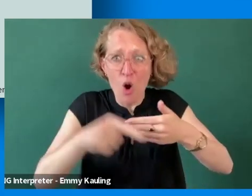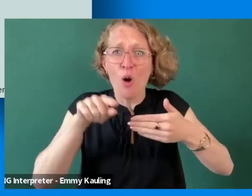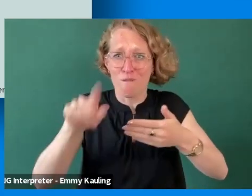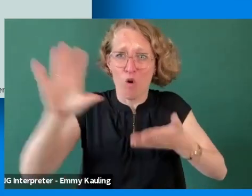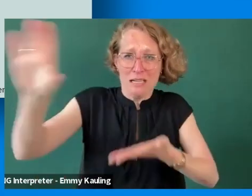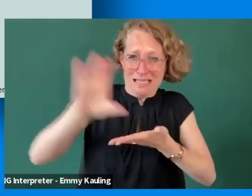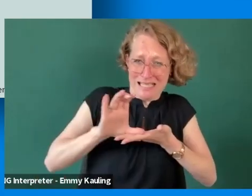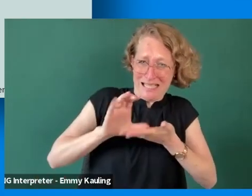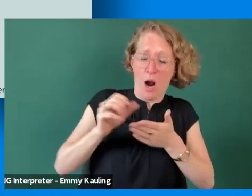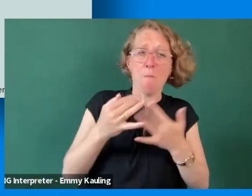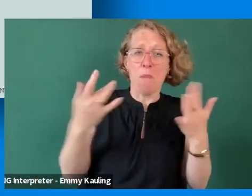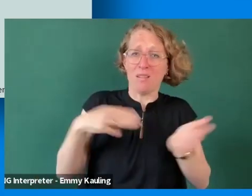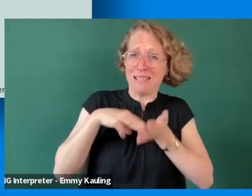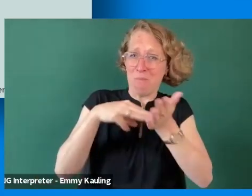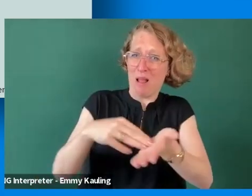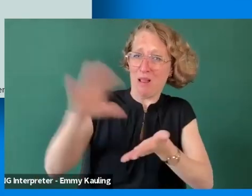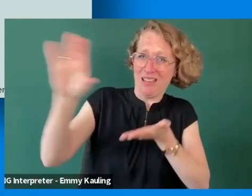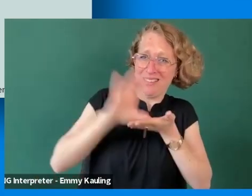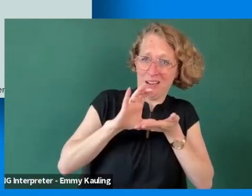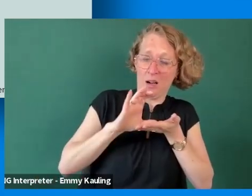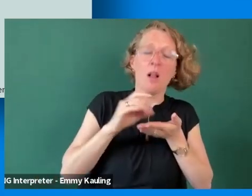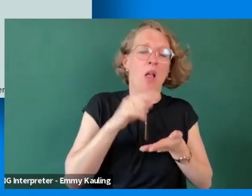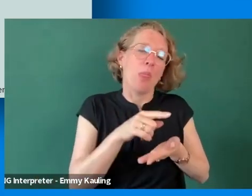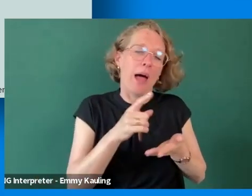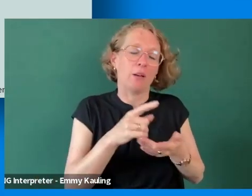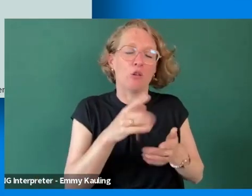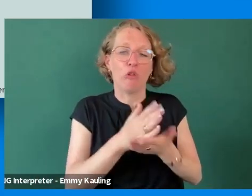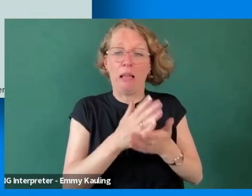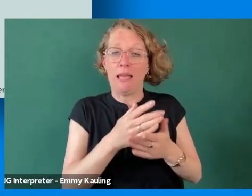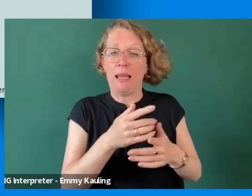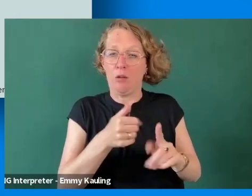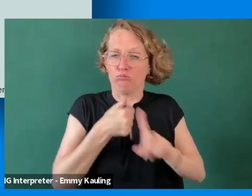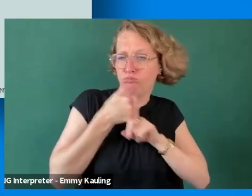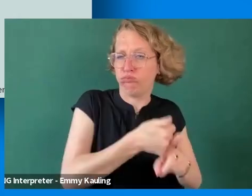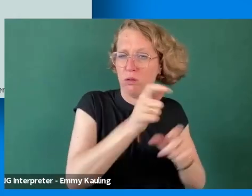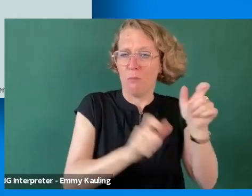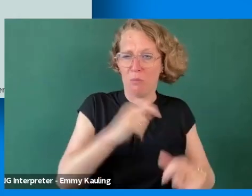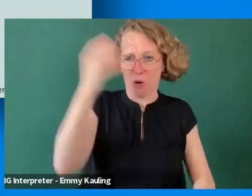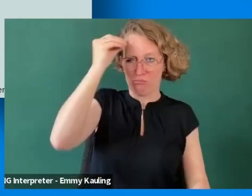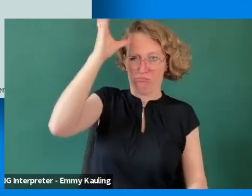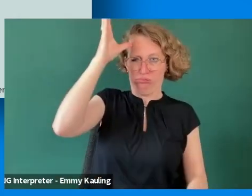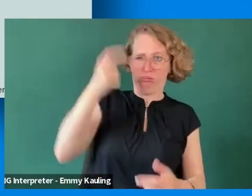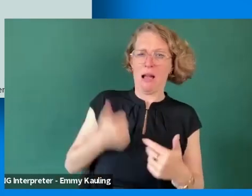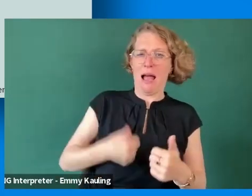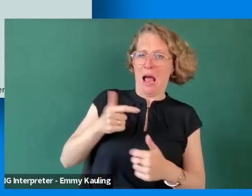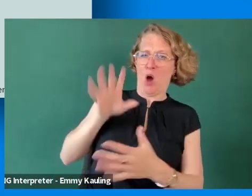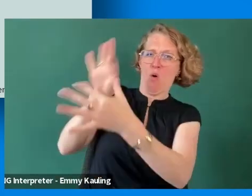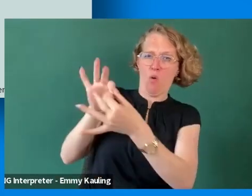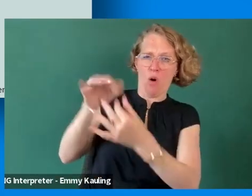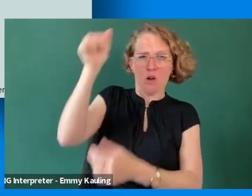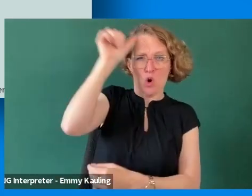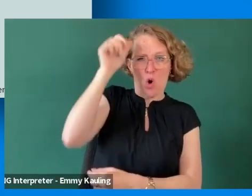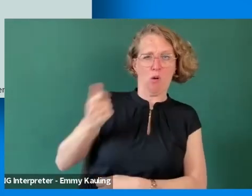favours those researchers who already know how to go about this process and are likely already had prior warning that this call was coming towards